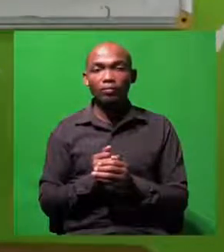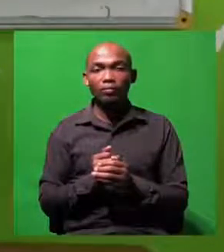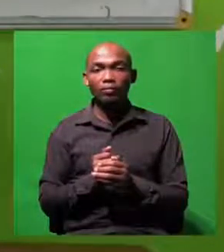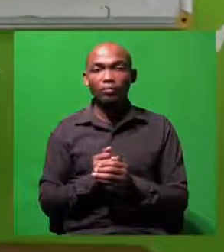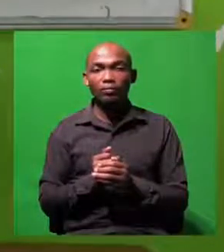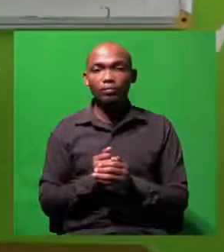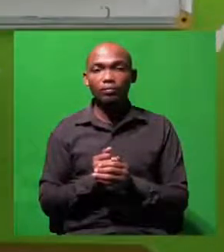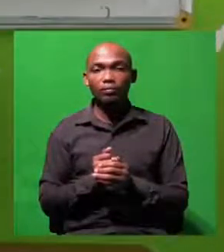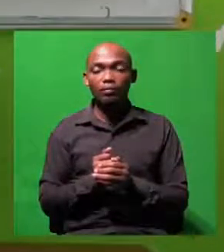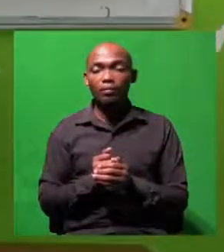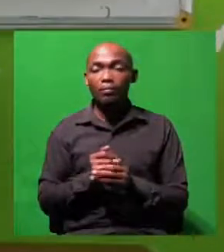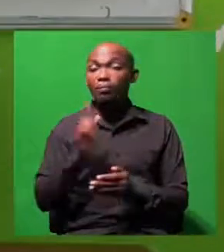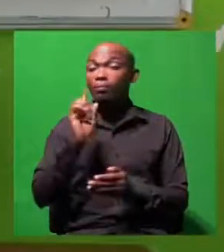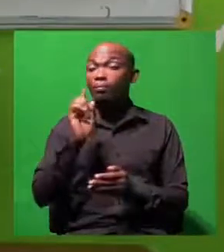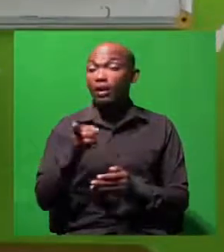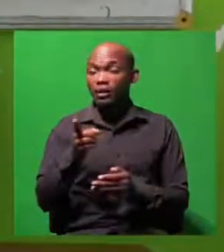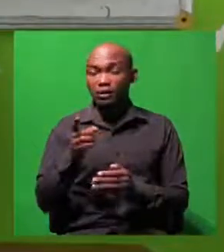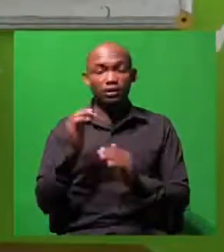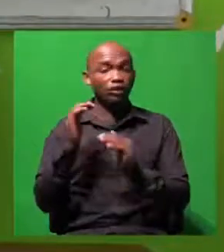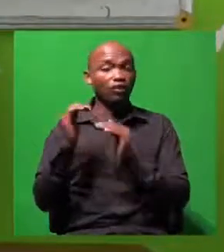Presence of